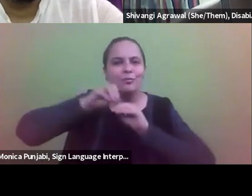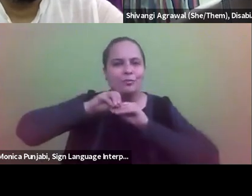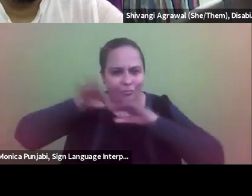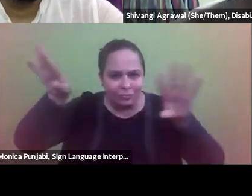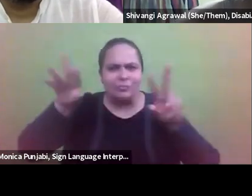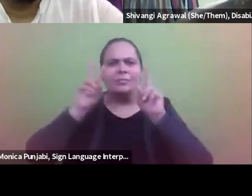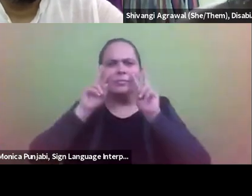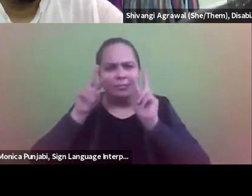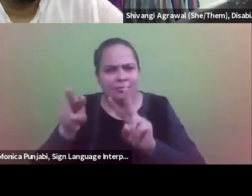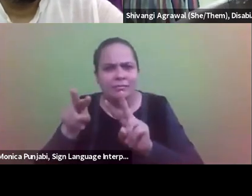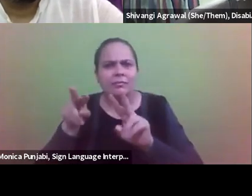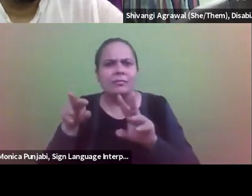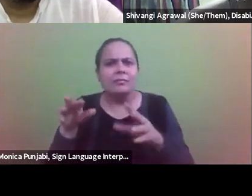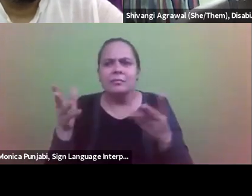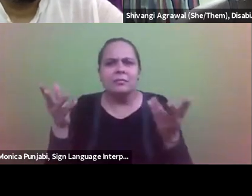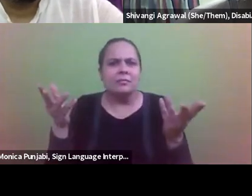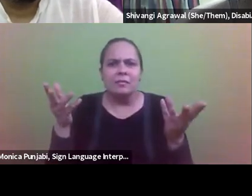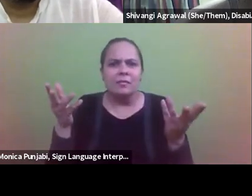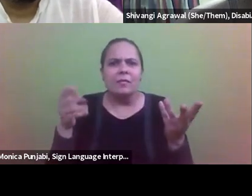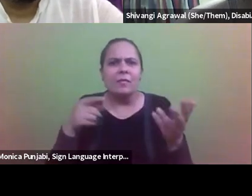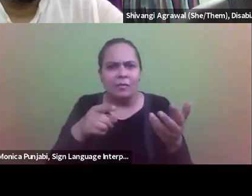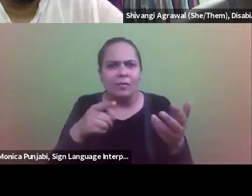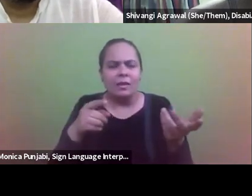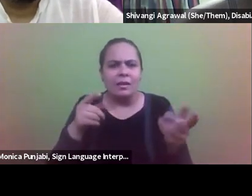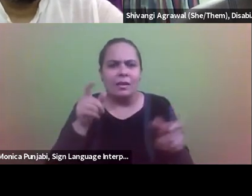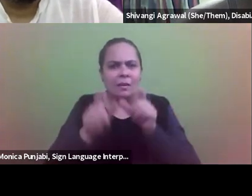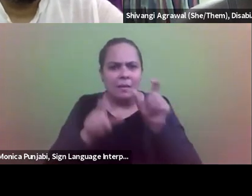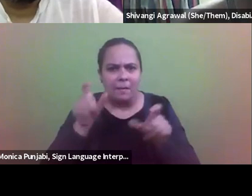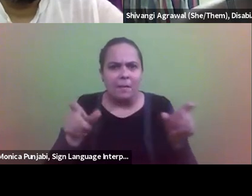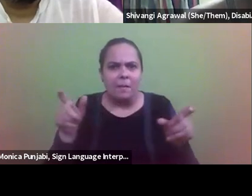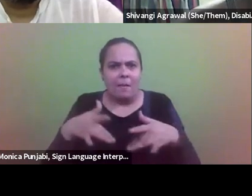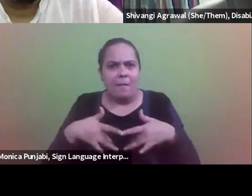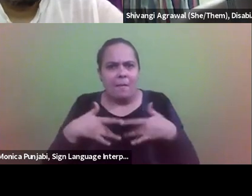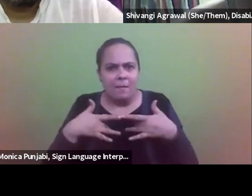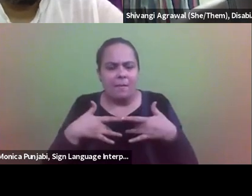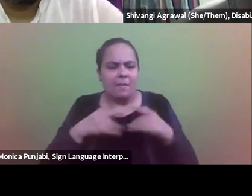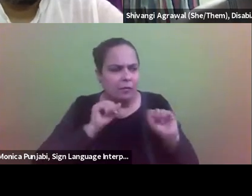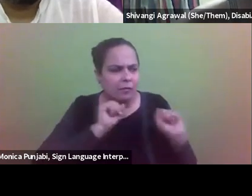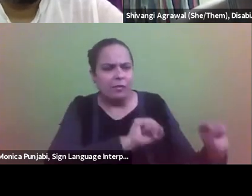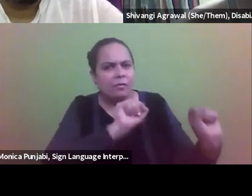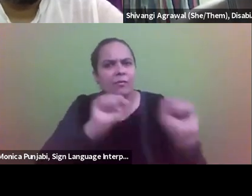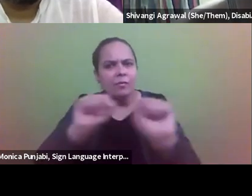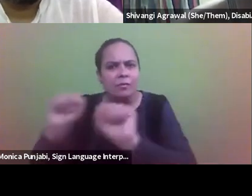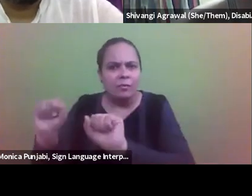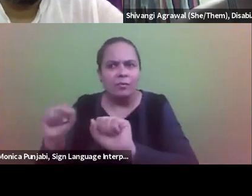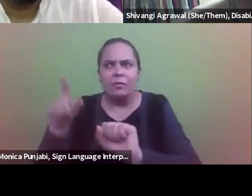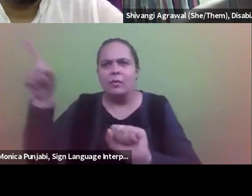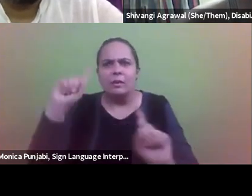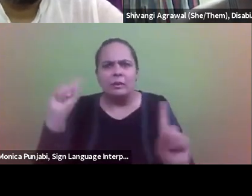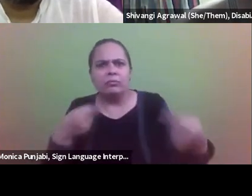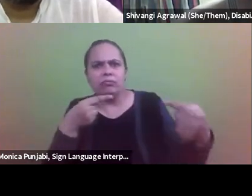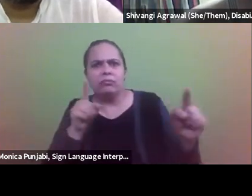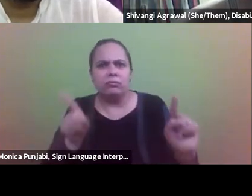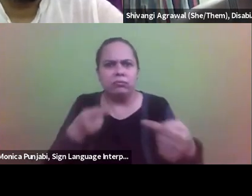It's just present, and it just comes from a place of saying that, how dare you champion this, how dare you to give